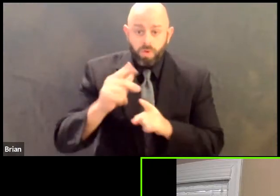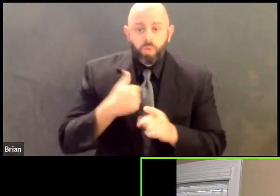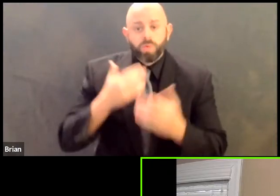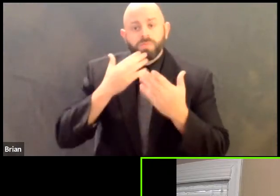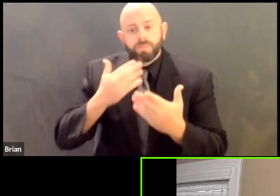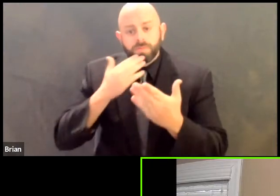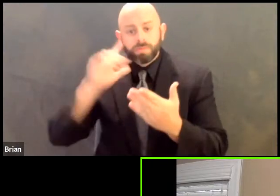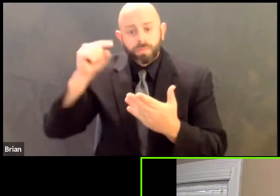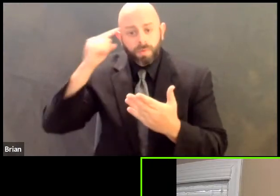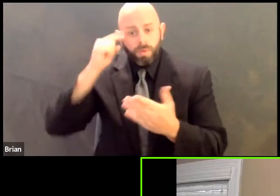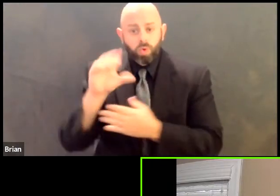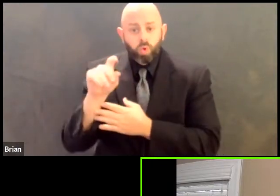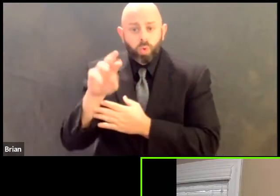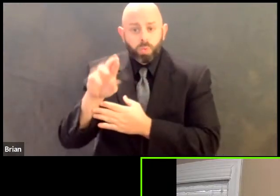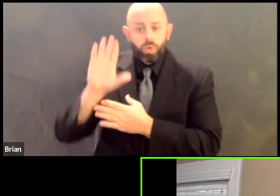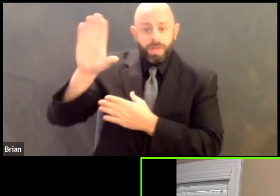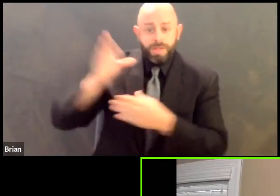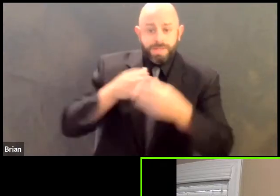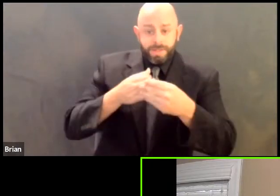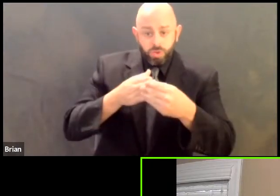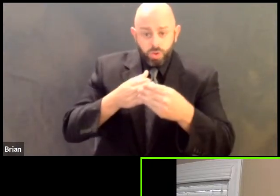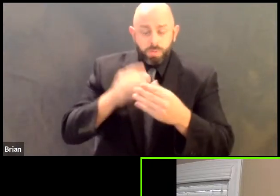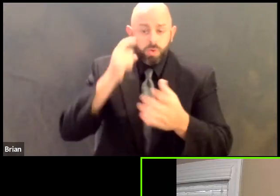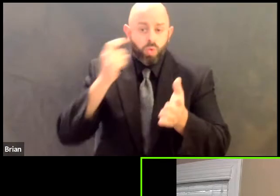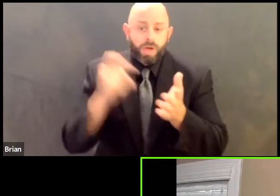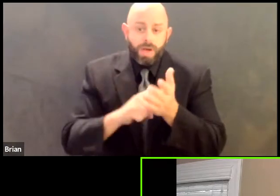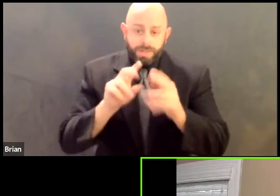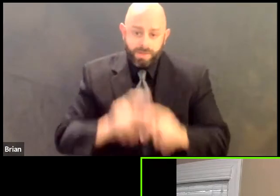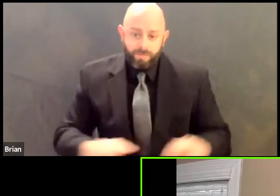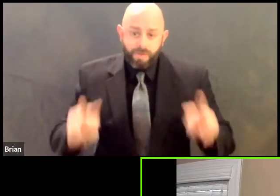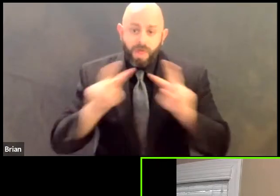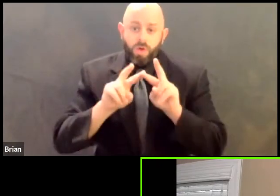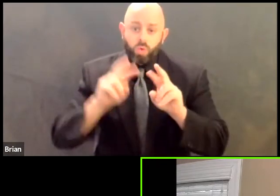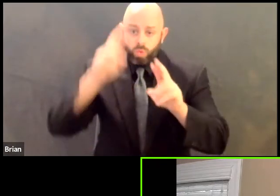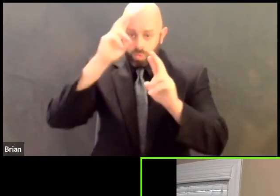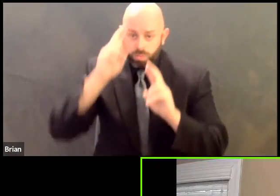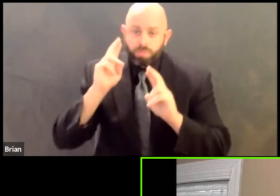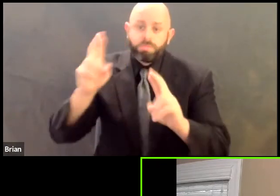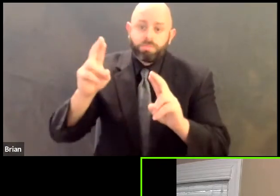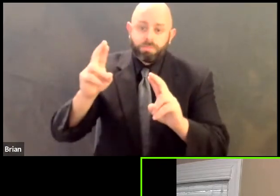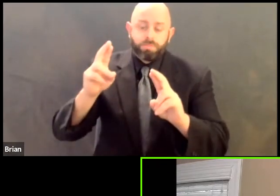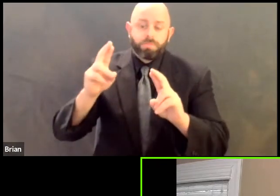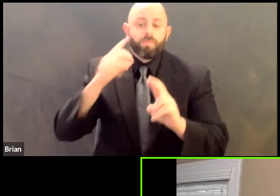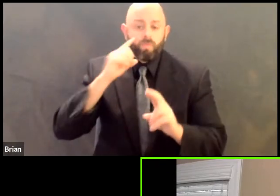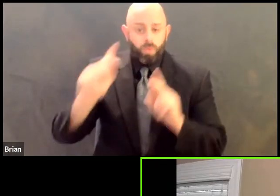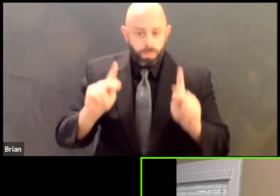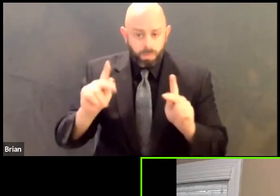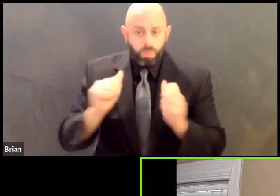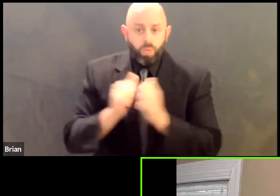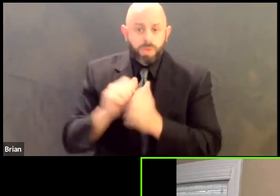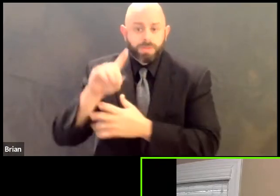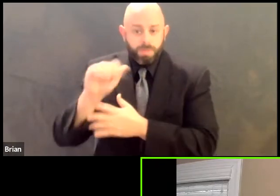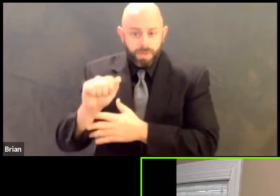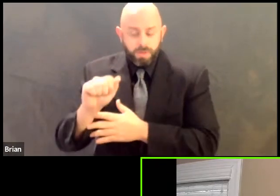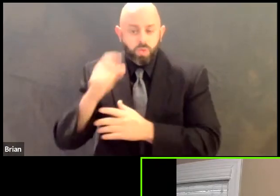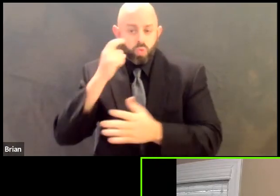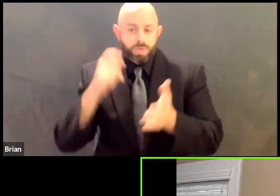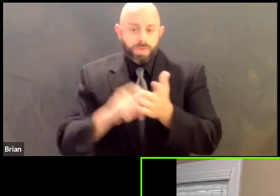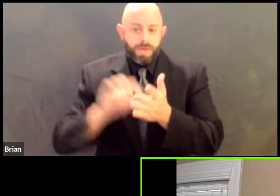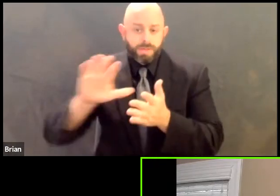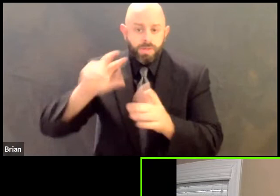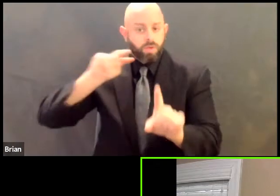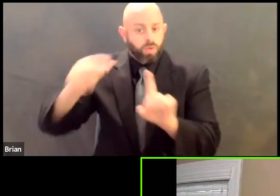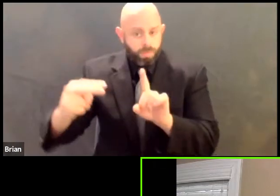his leadership in recognizing the value and the perspective that individuals with disabilities bring to the state government